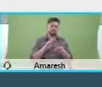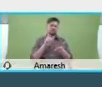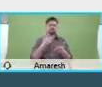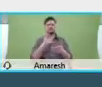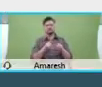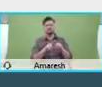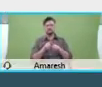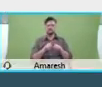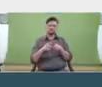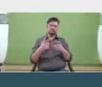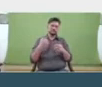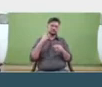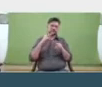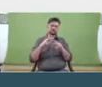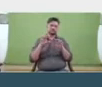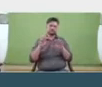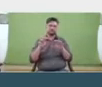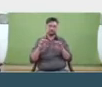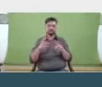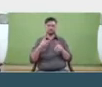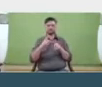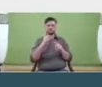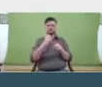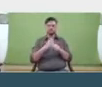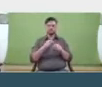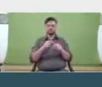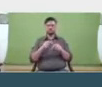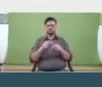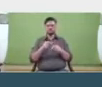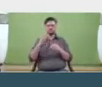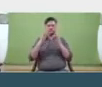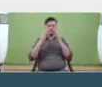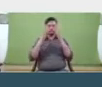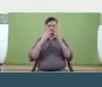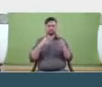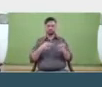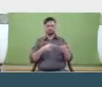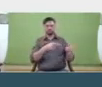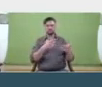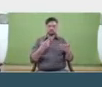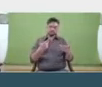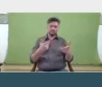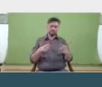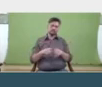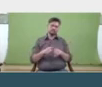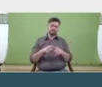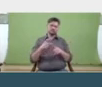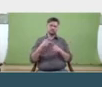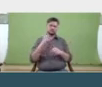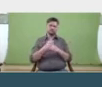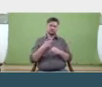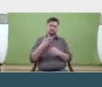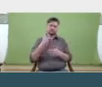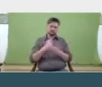um the dog chased the cat okay uh the dog will have certain kind of case